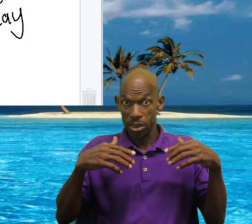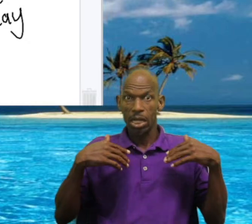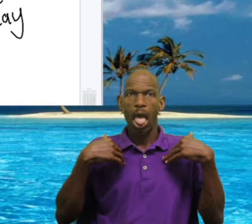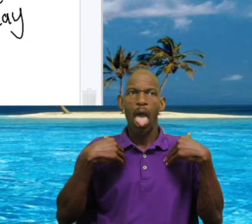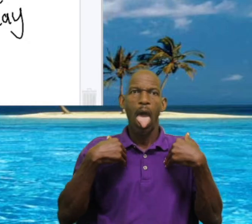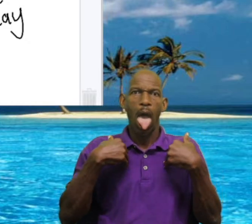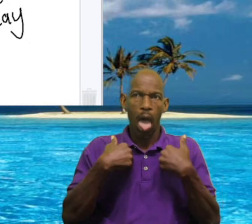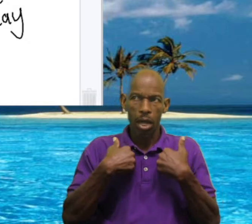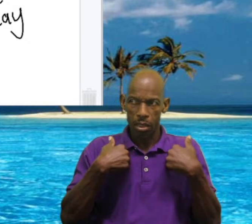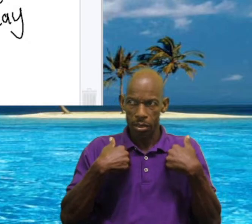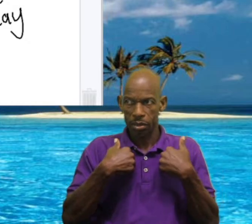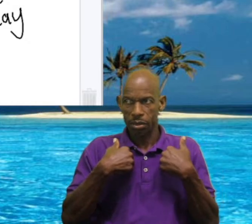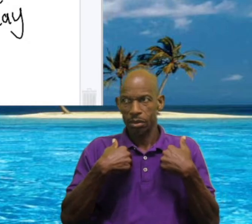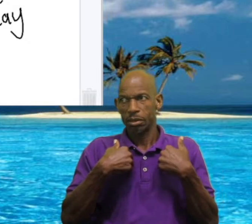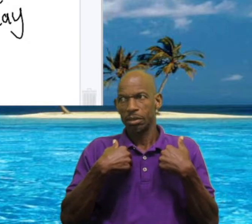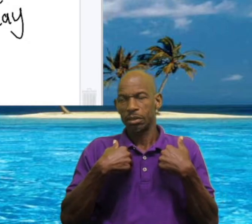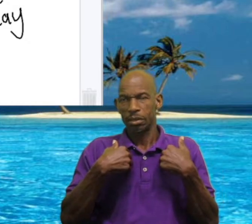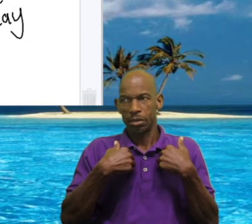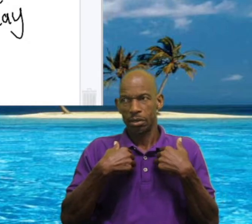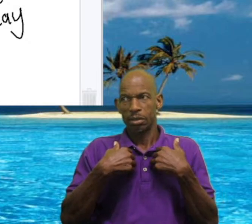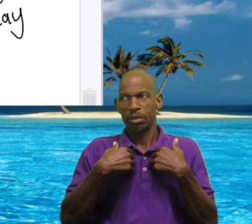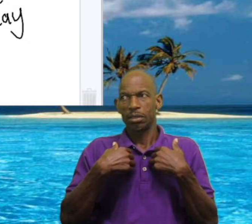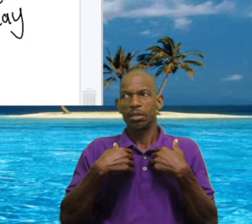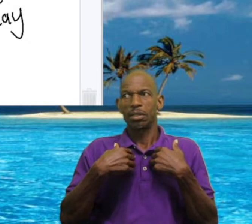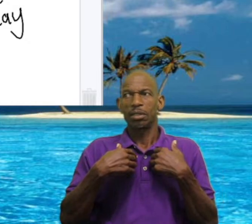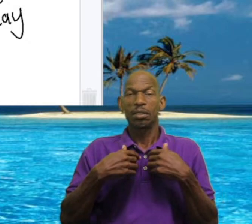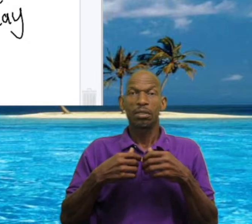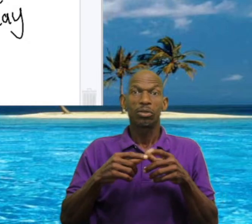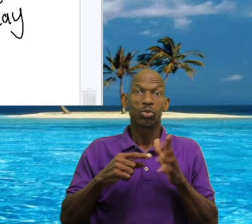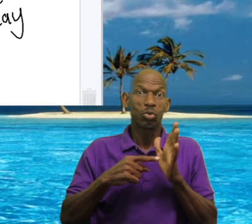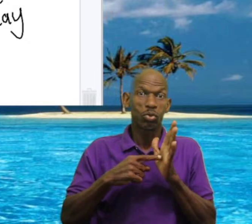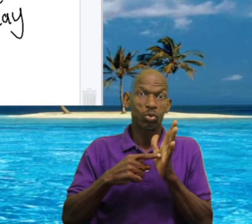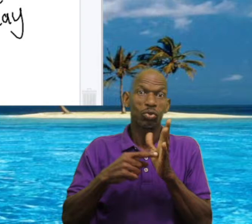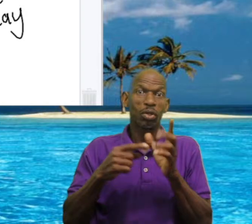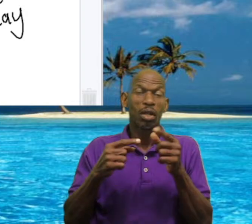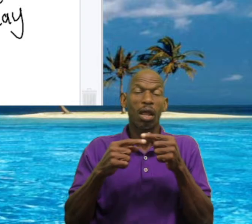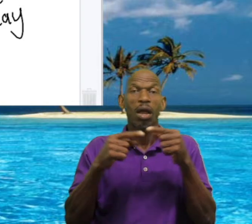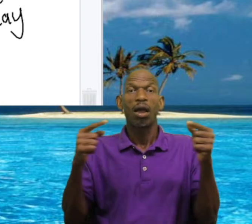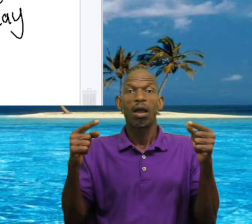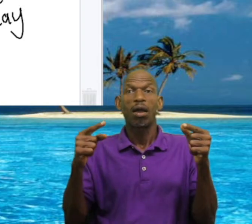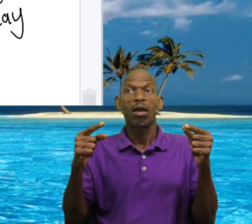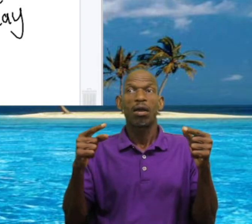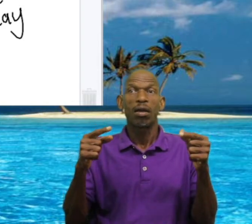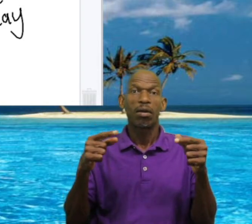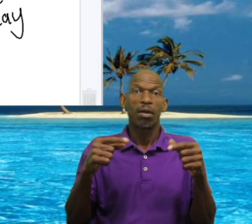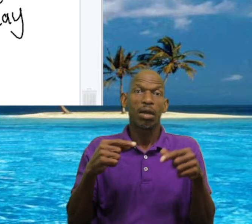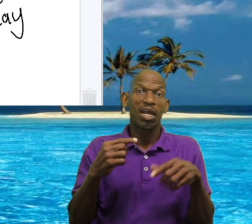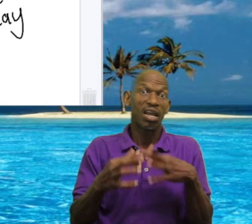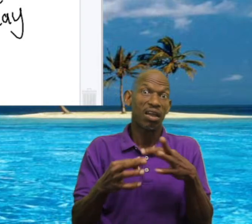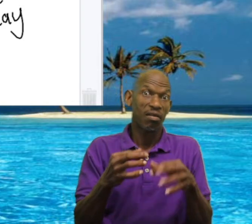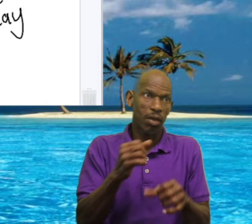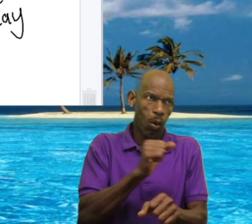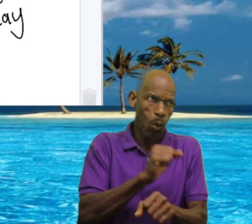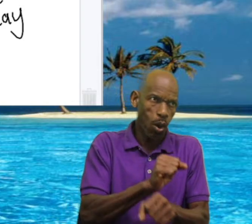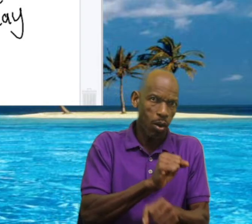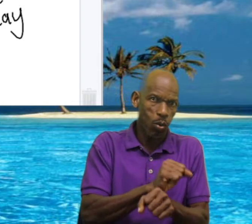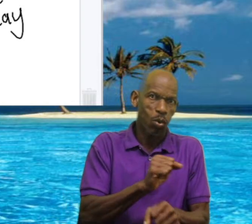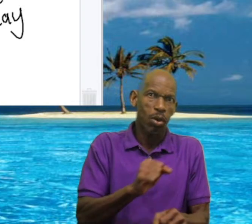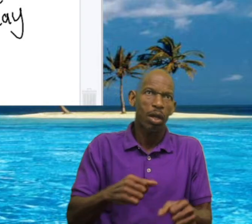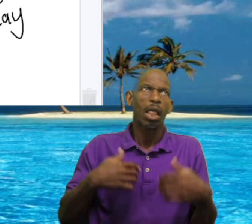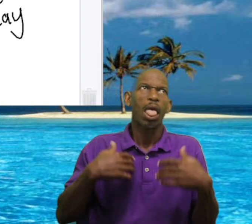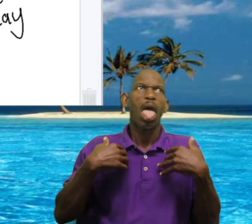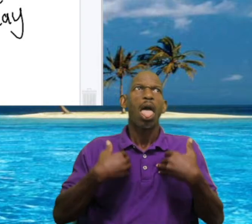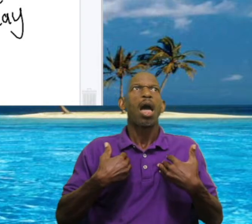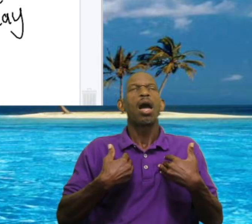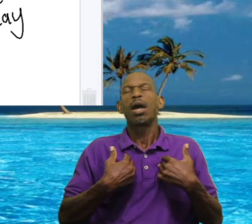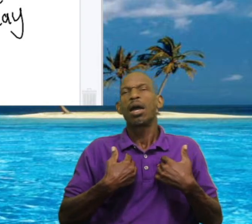And the word but is used to show the opposite of having when you have work to do and then you're feeling